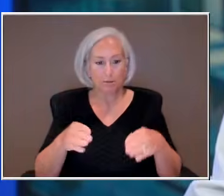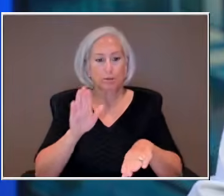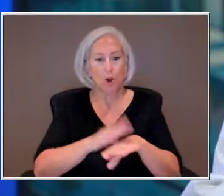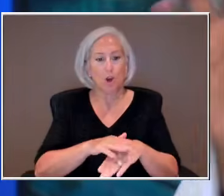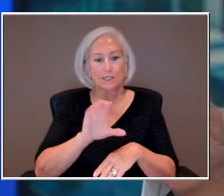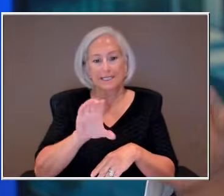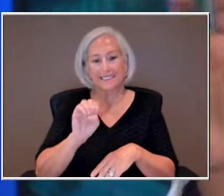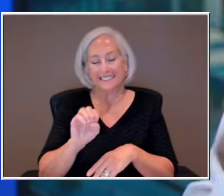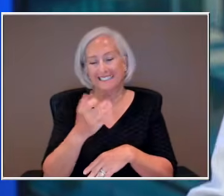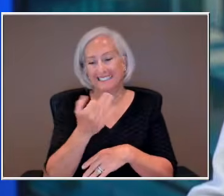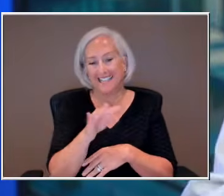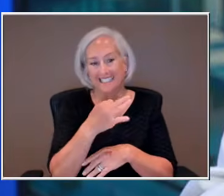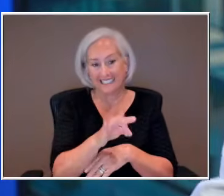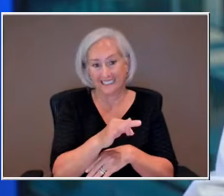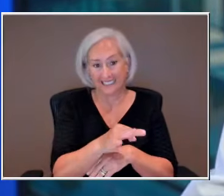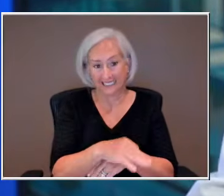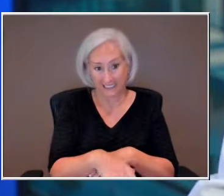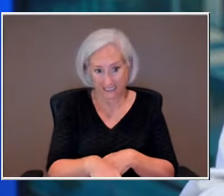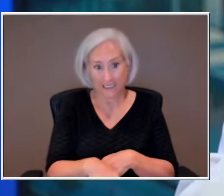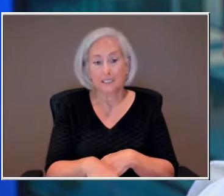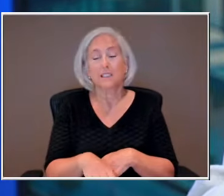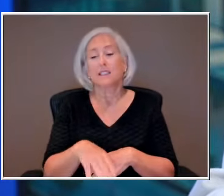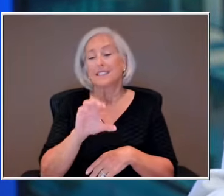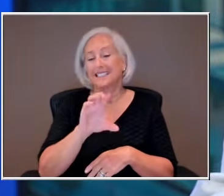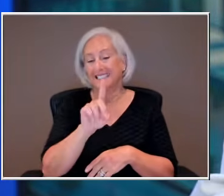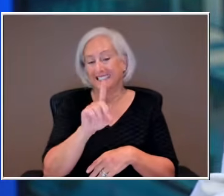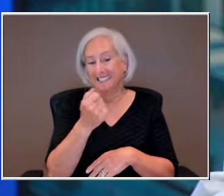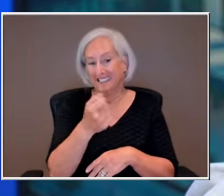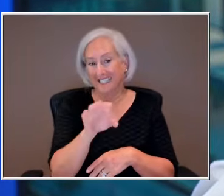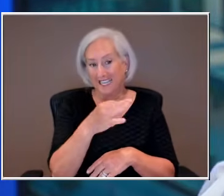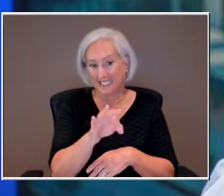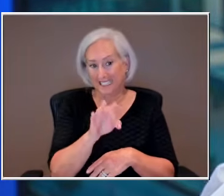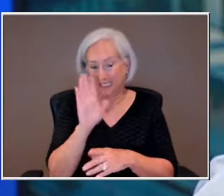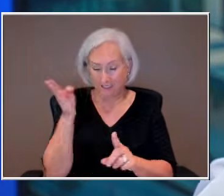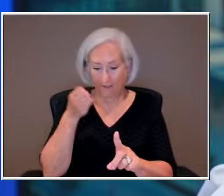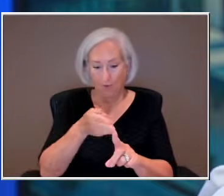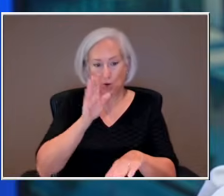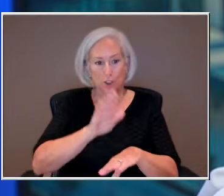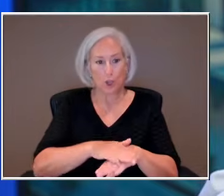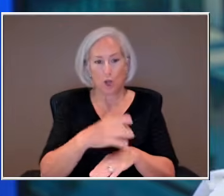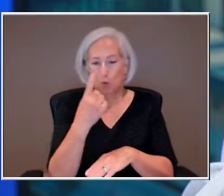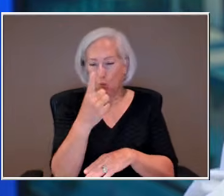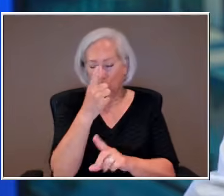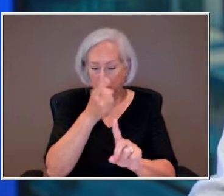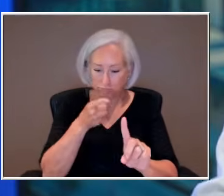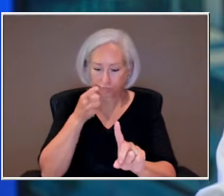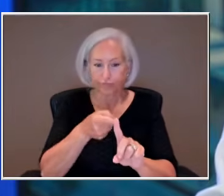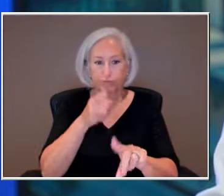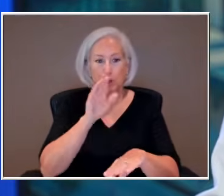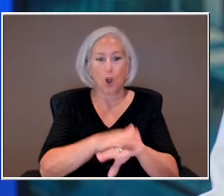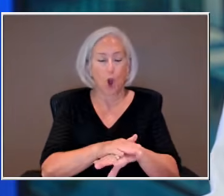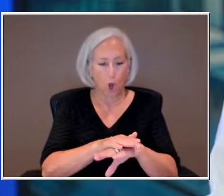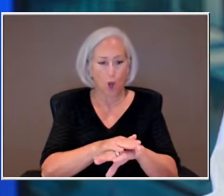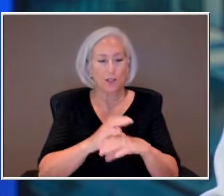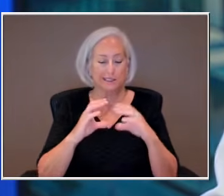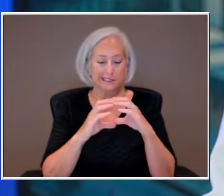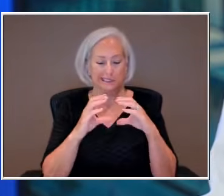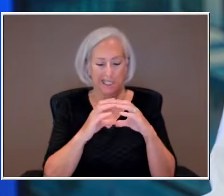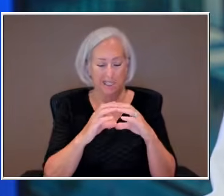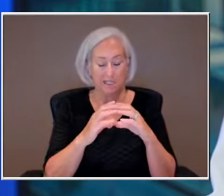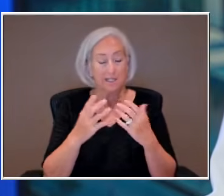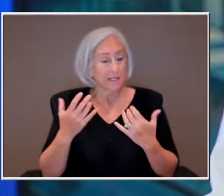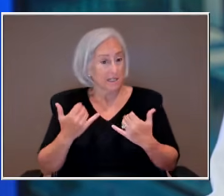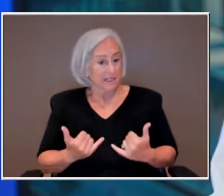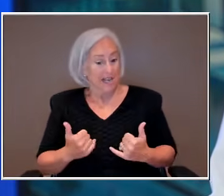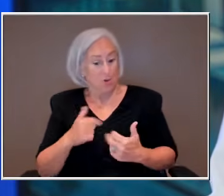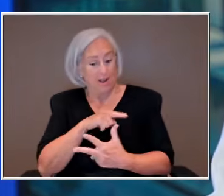and the one that Richard got targets CD19. So that's one target on the lymphoma cell, right? That's one target on the enemy cell. But now we have 3 targets,